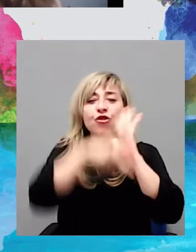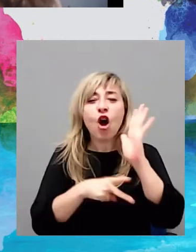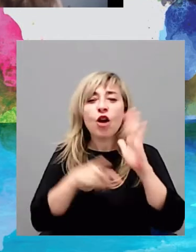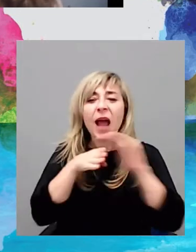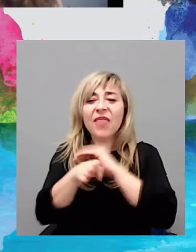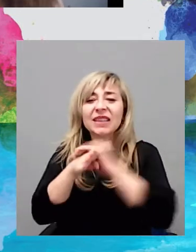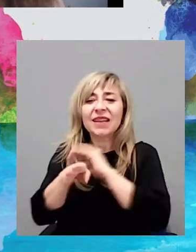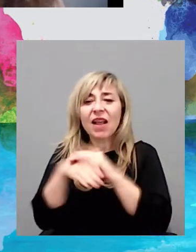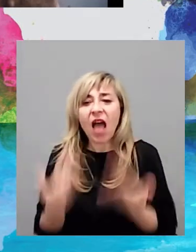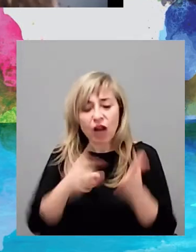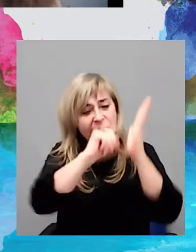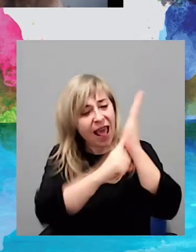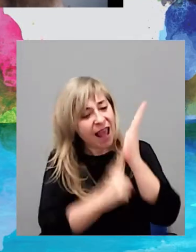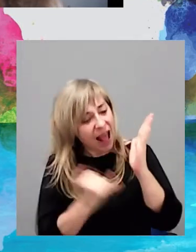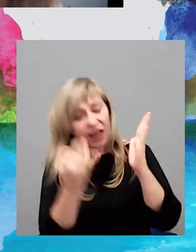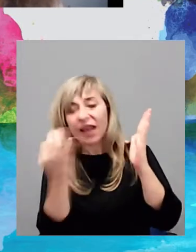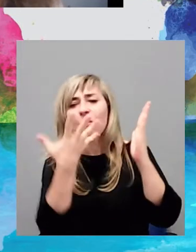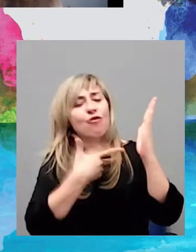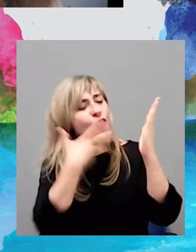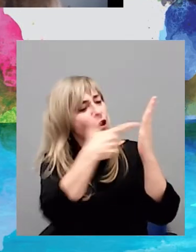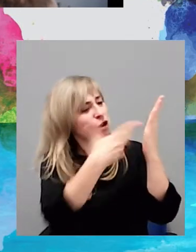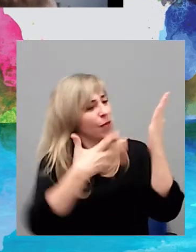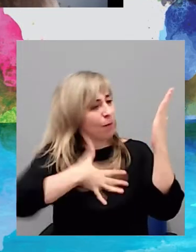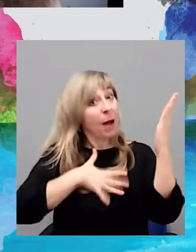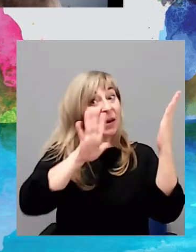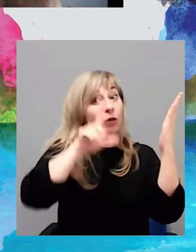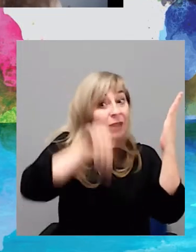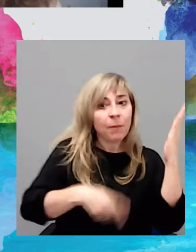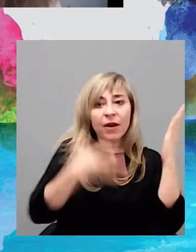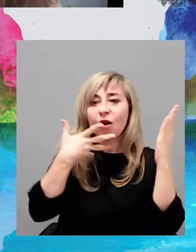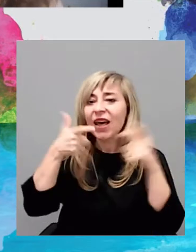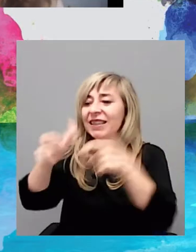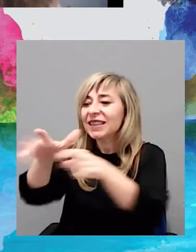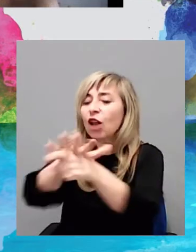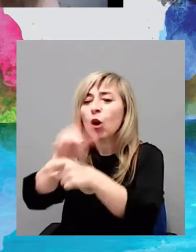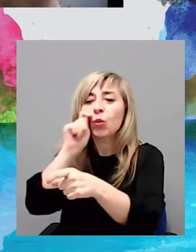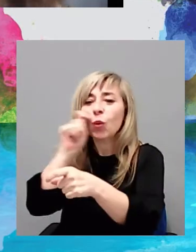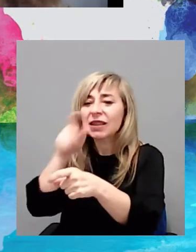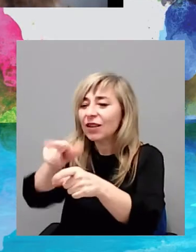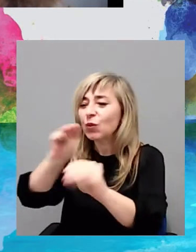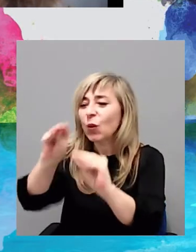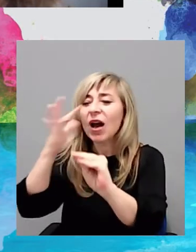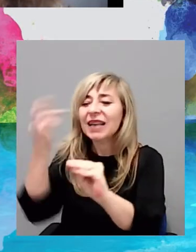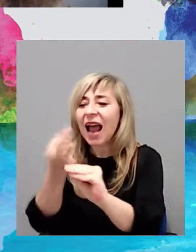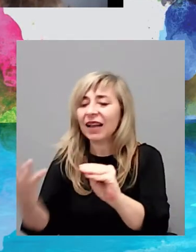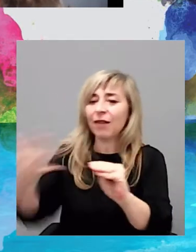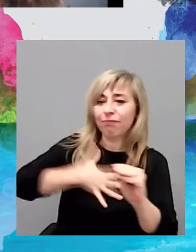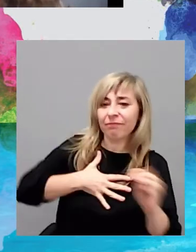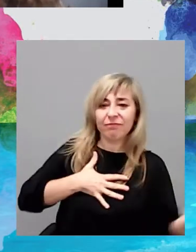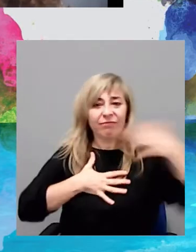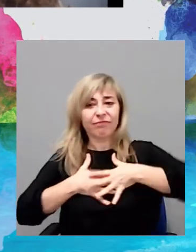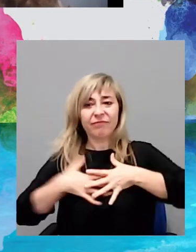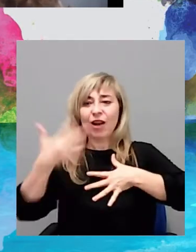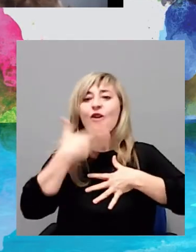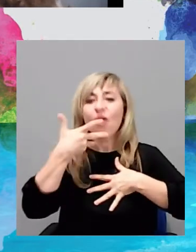to be aware of the legal regulations and to know the tourist sector, to know how it works